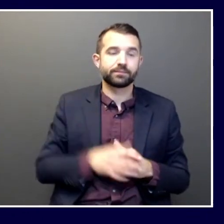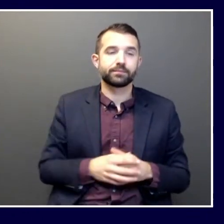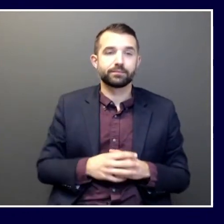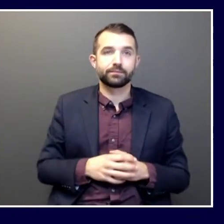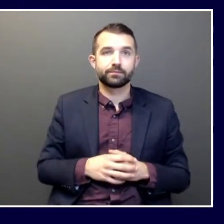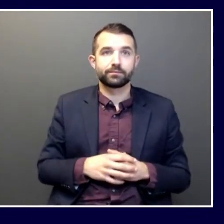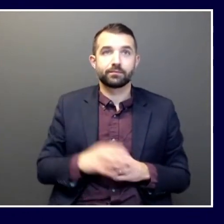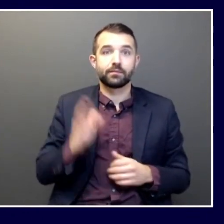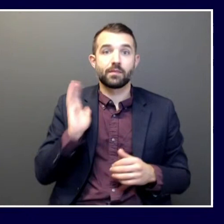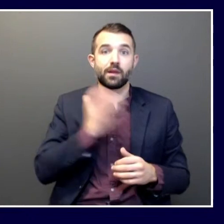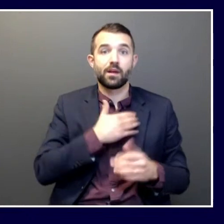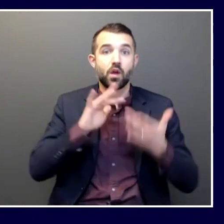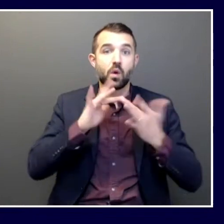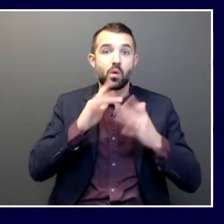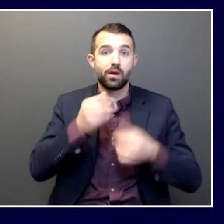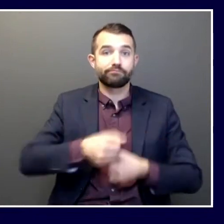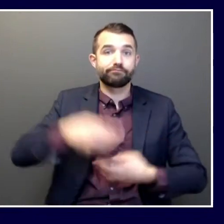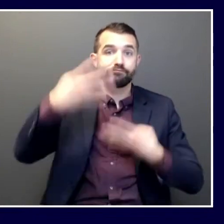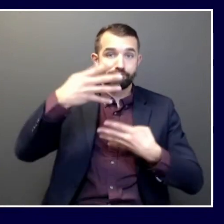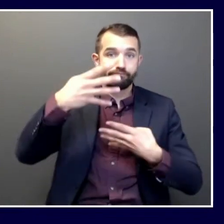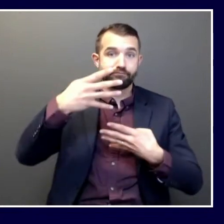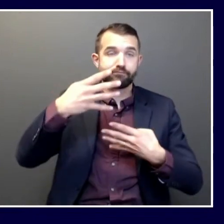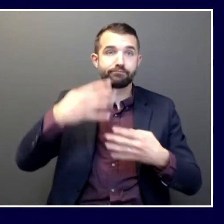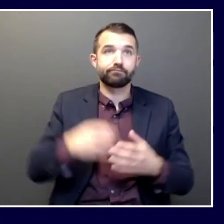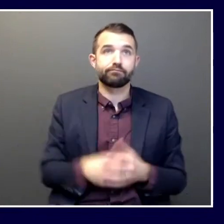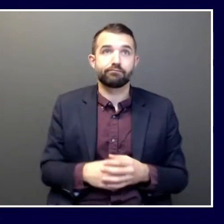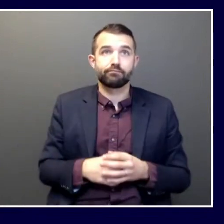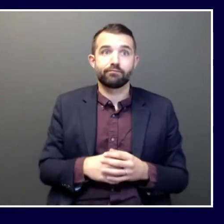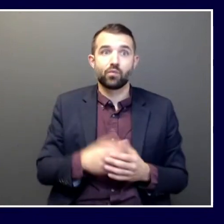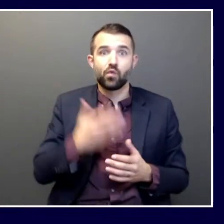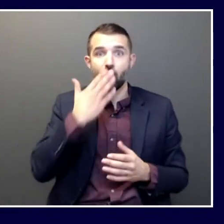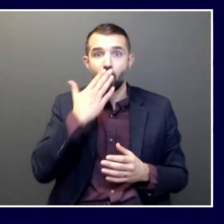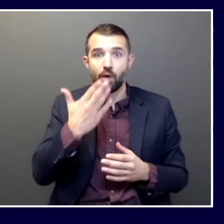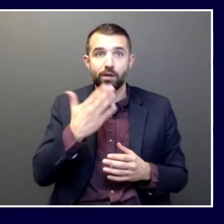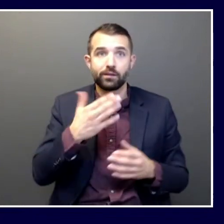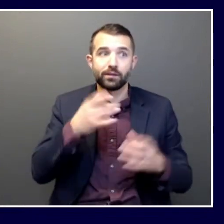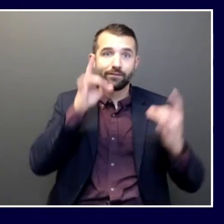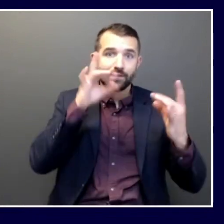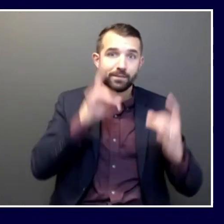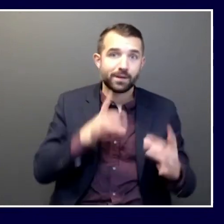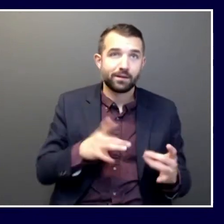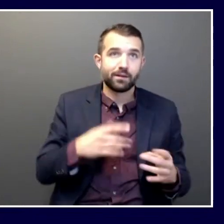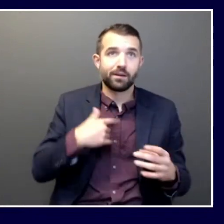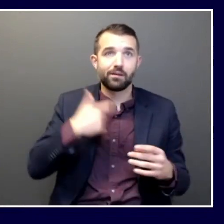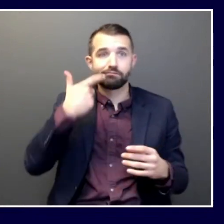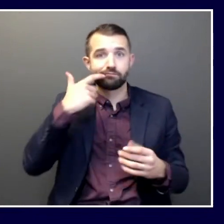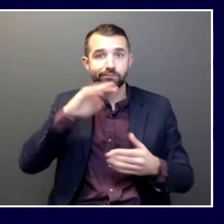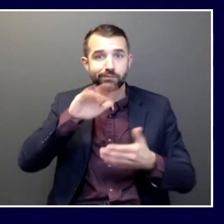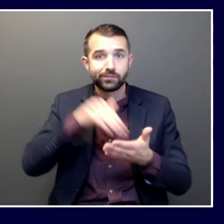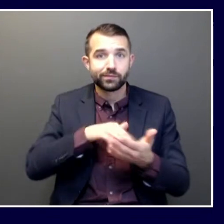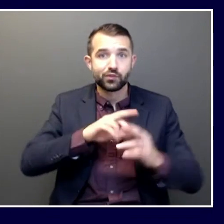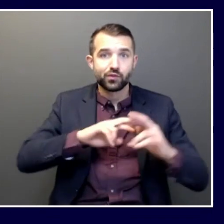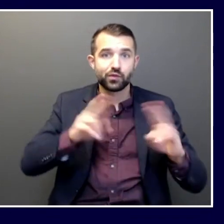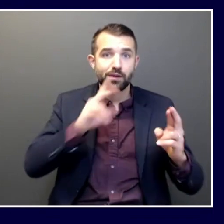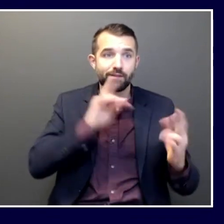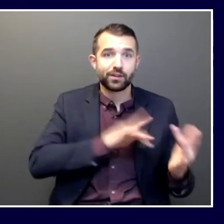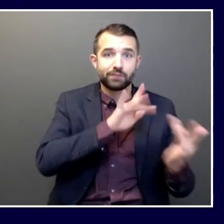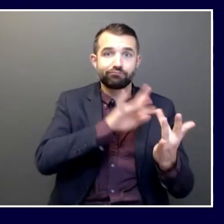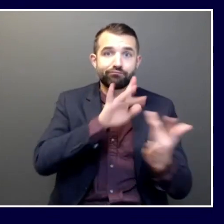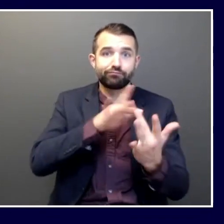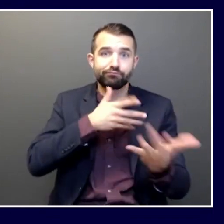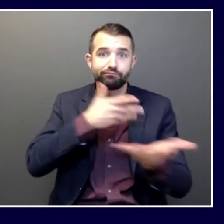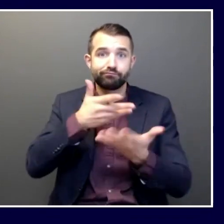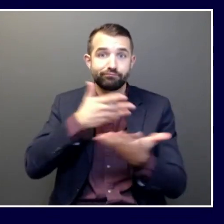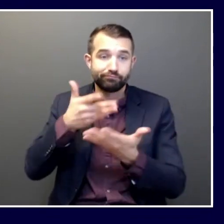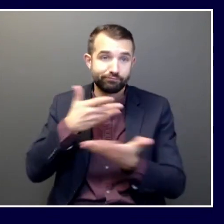is designed with local feedback. We run our own call center, and we are better to get able to reach those Maine residents,